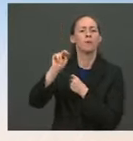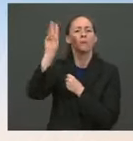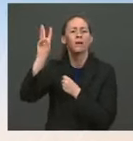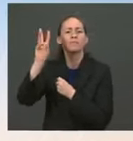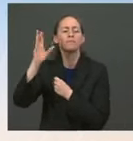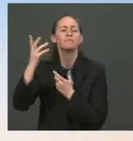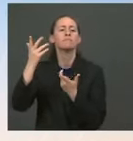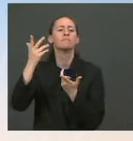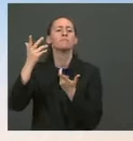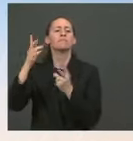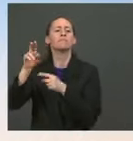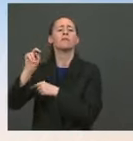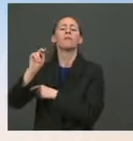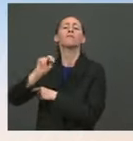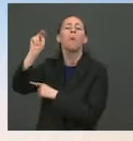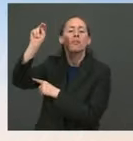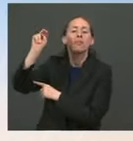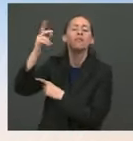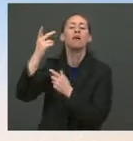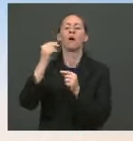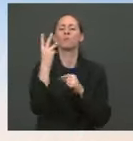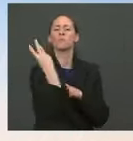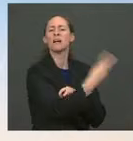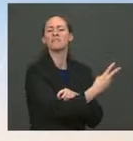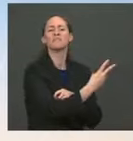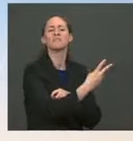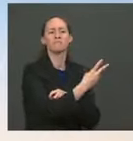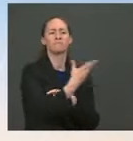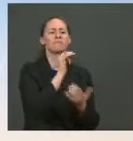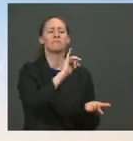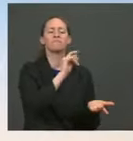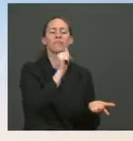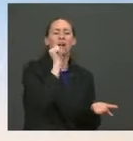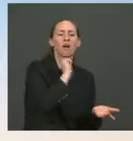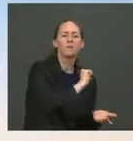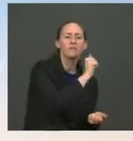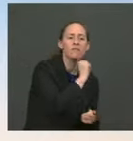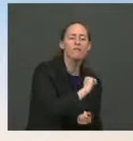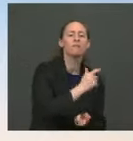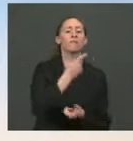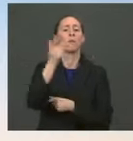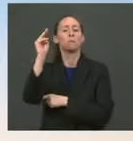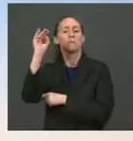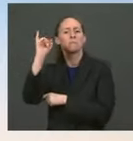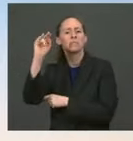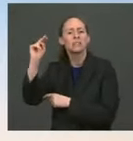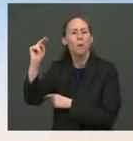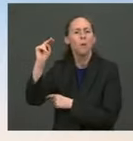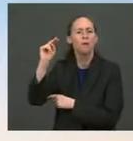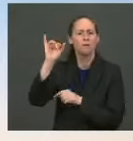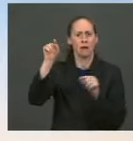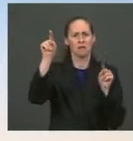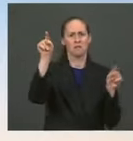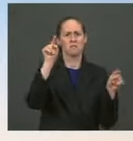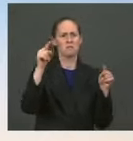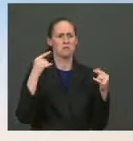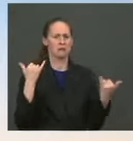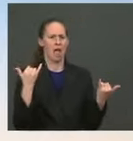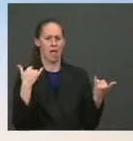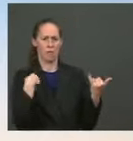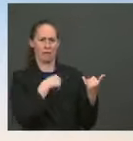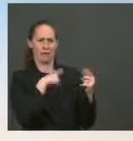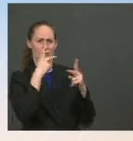Council Gold Line extension in St. Paul, Minnesota. So, you know, we're going to be working to pinpoint areas of the greatest